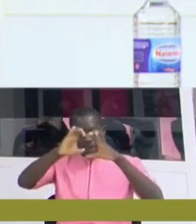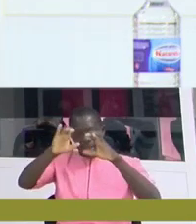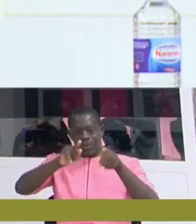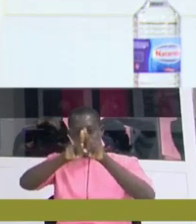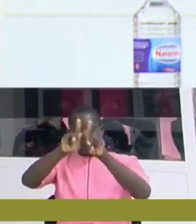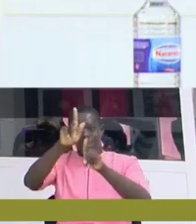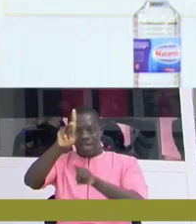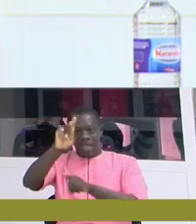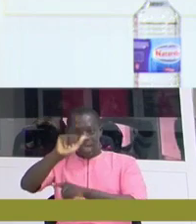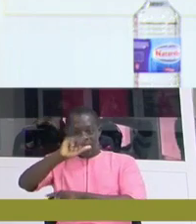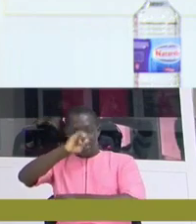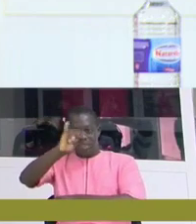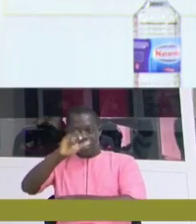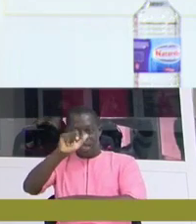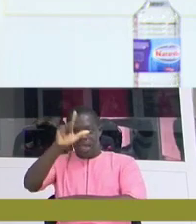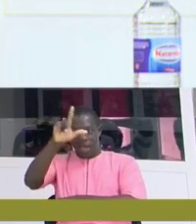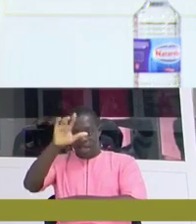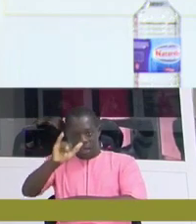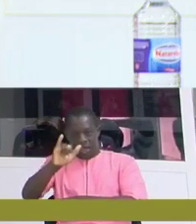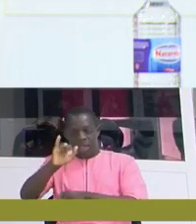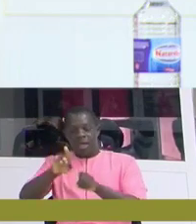They were standing face to face